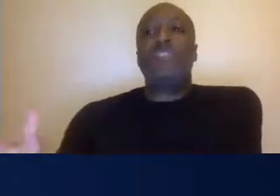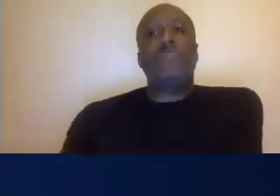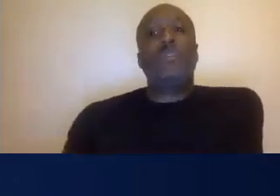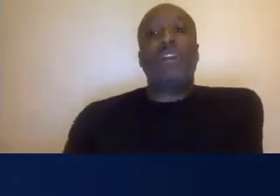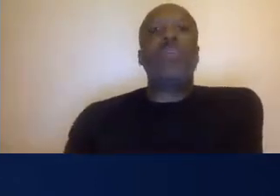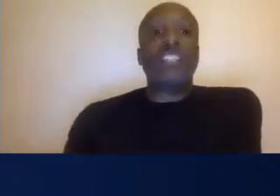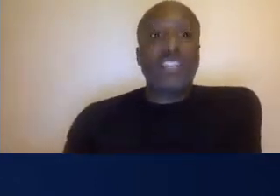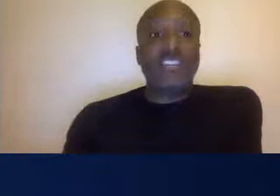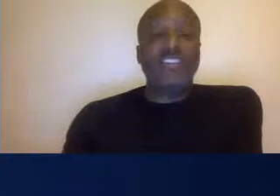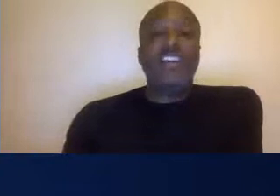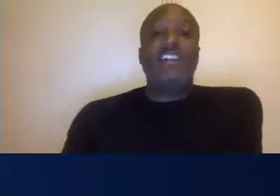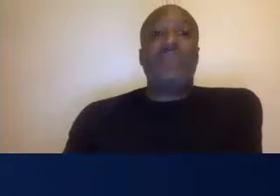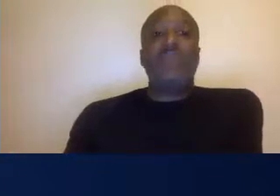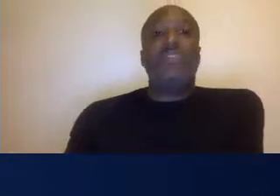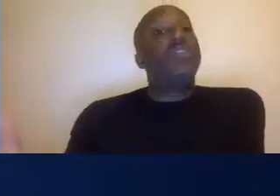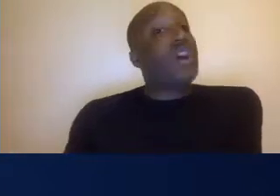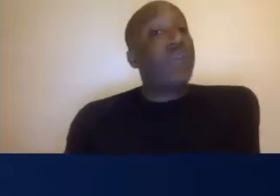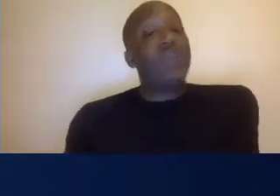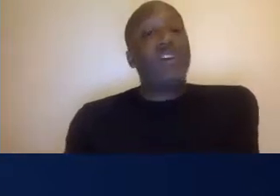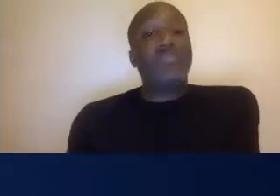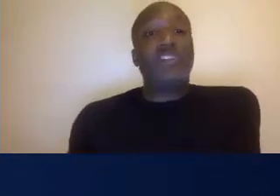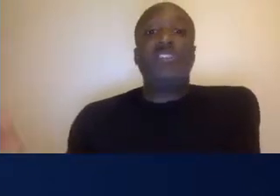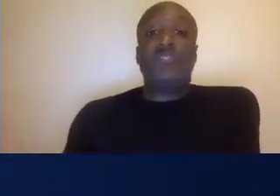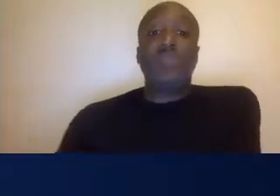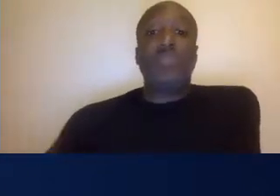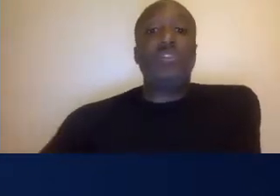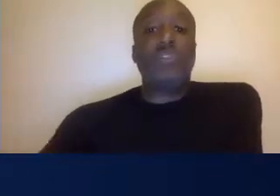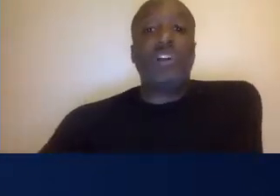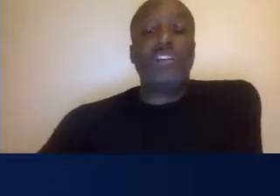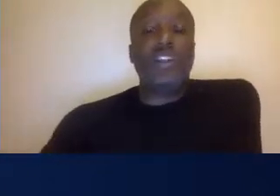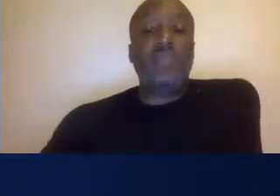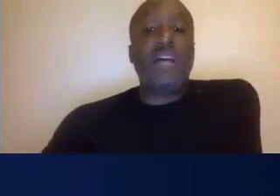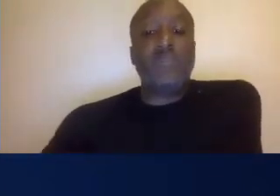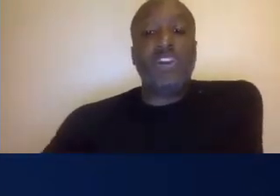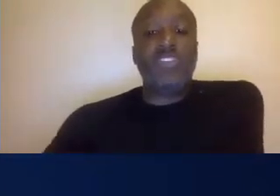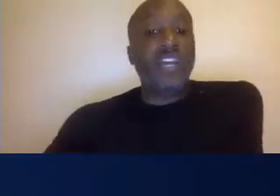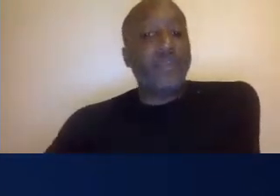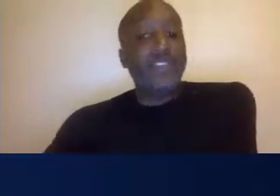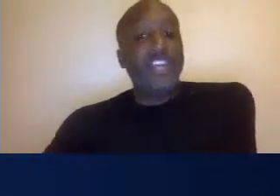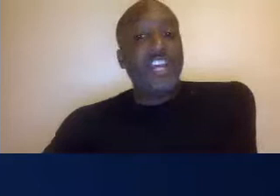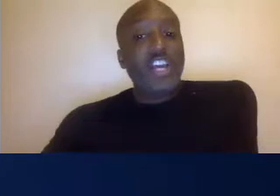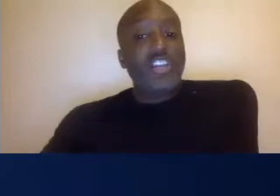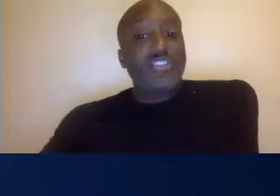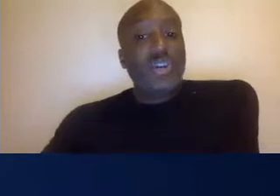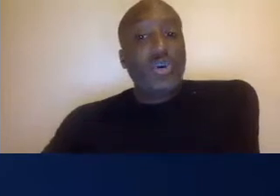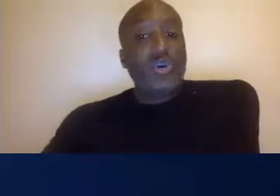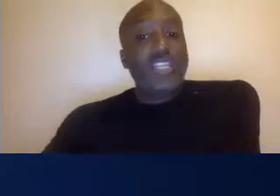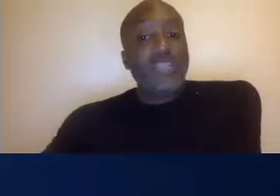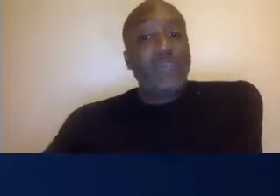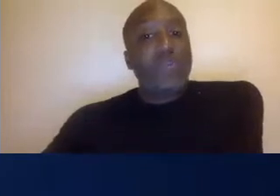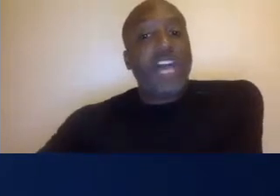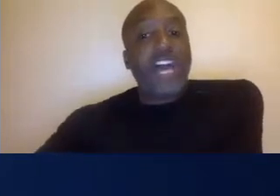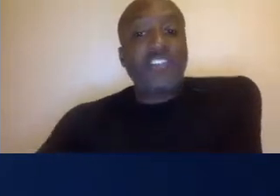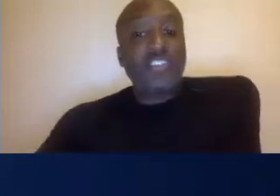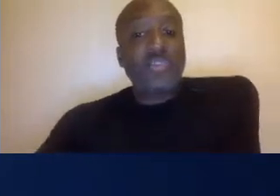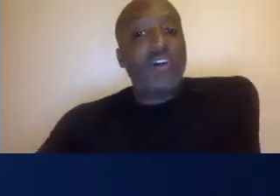of the democratic process that people don't talk about much, but it's a very important part. And I'm glad people are here tonight. So, Deep,